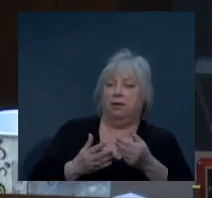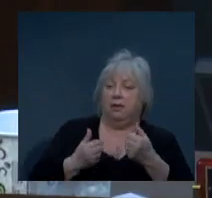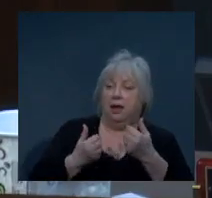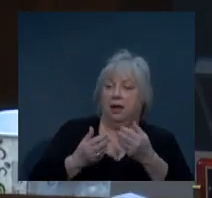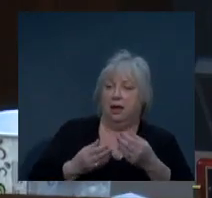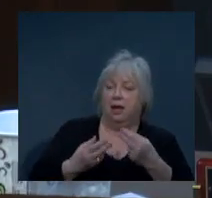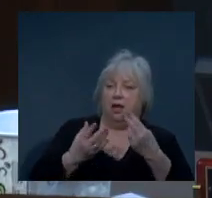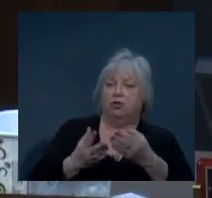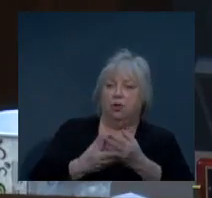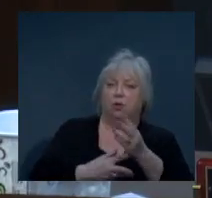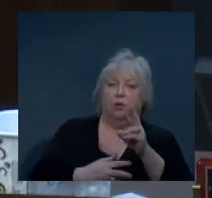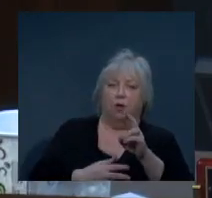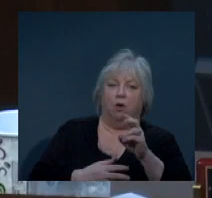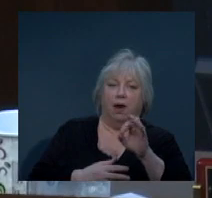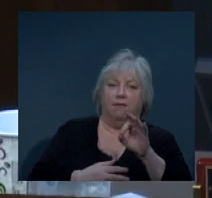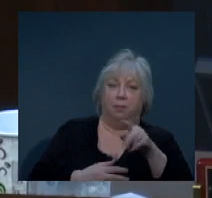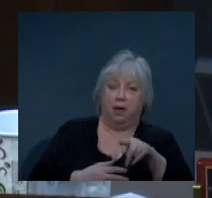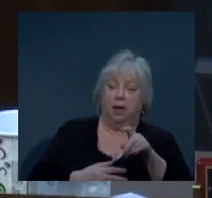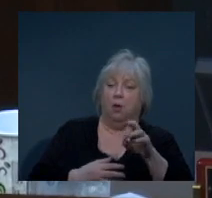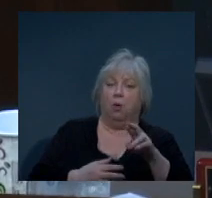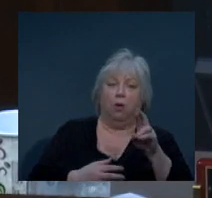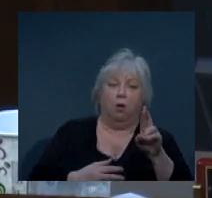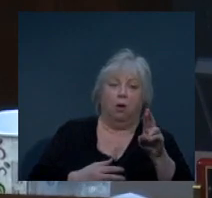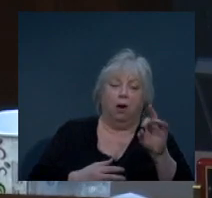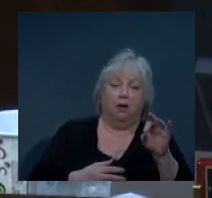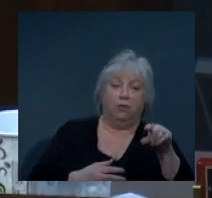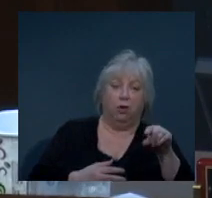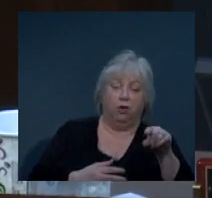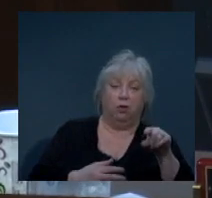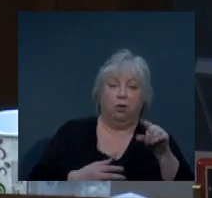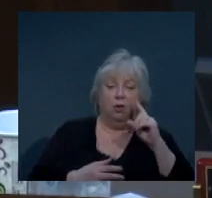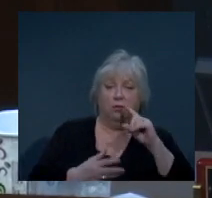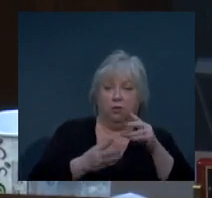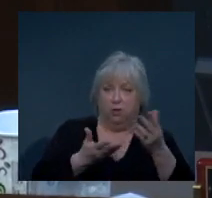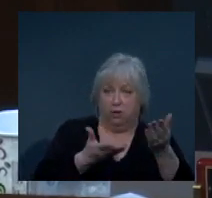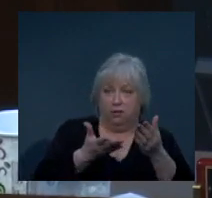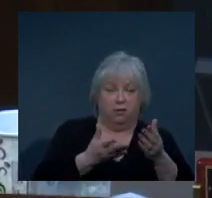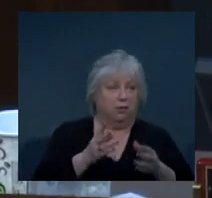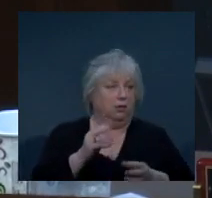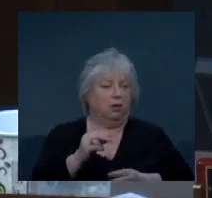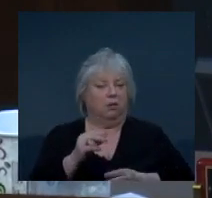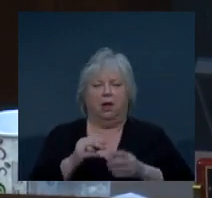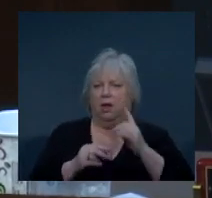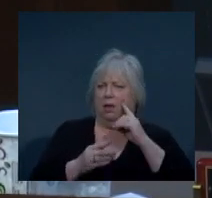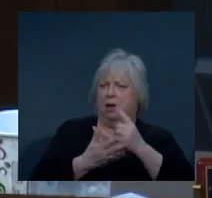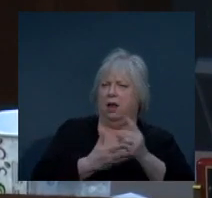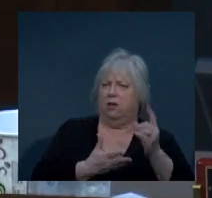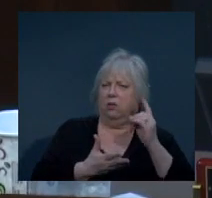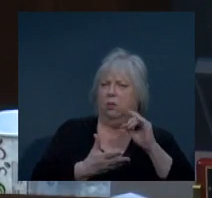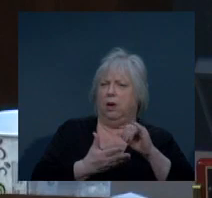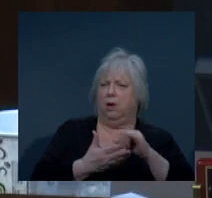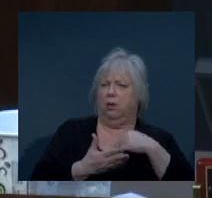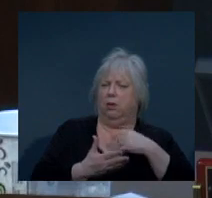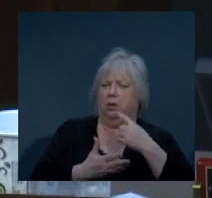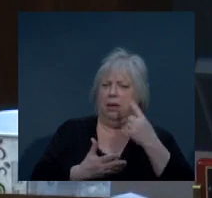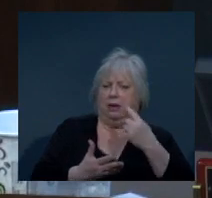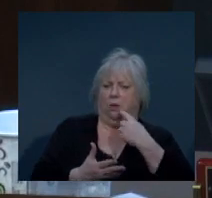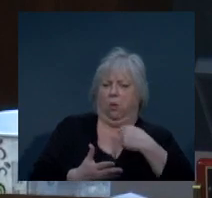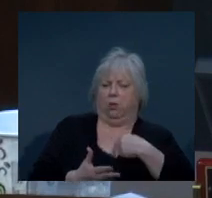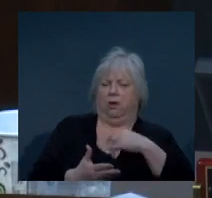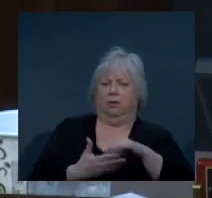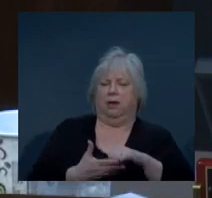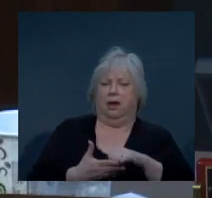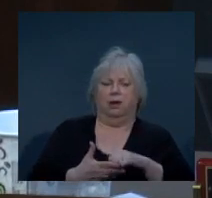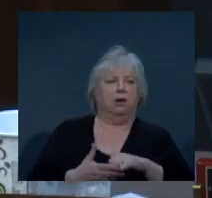RFP or an RFQ, correct? For those services? No. I think last week we were told that that's how we gave them money, through